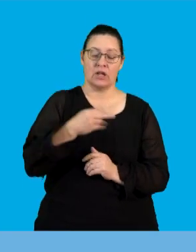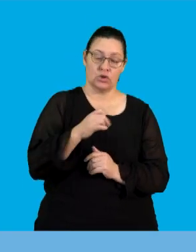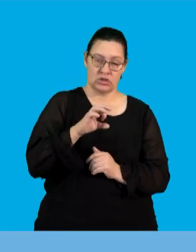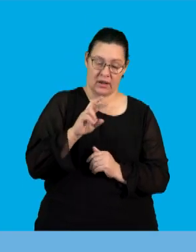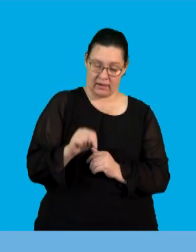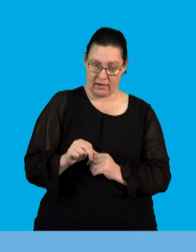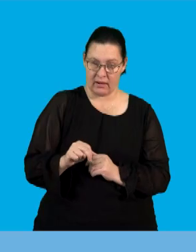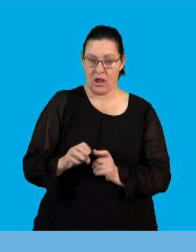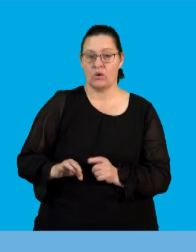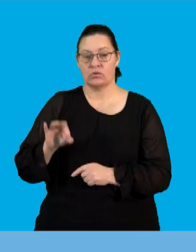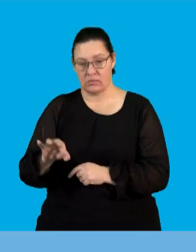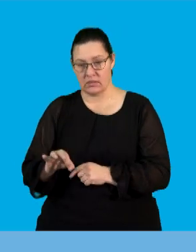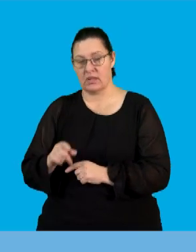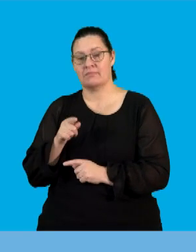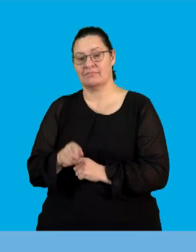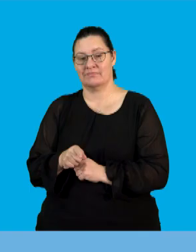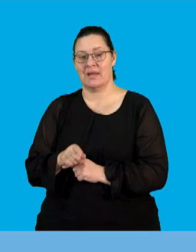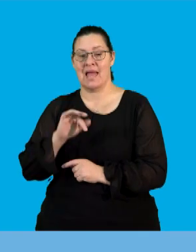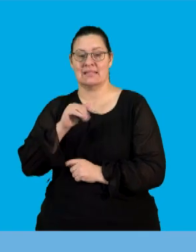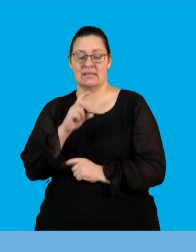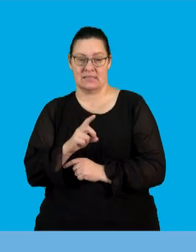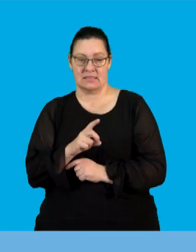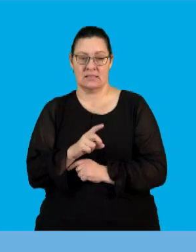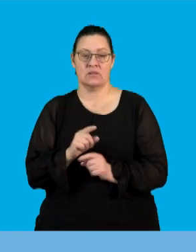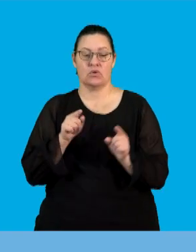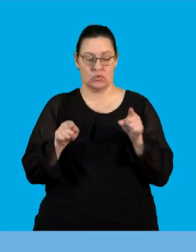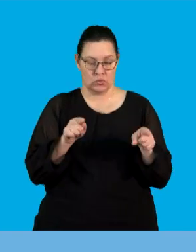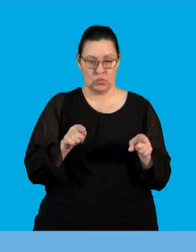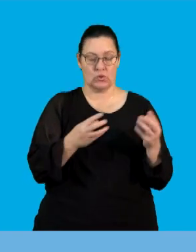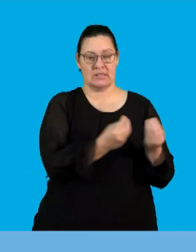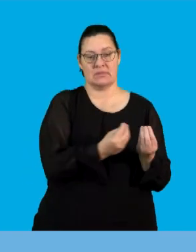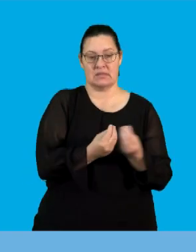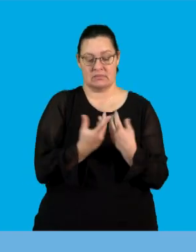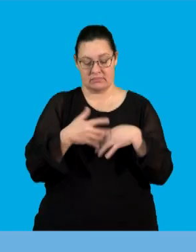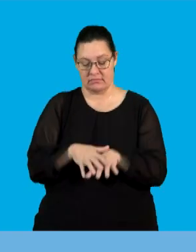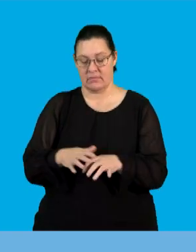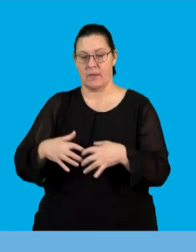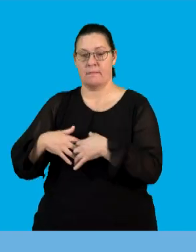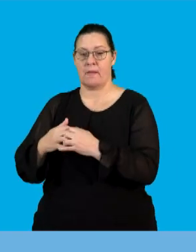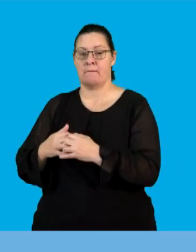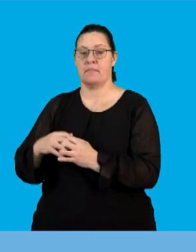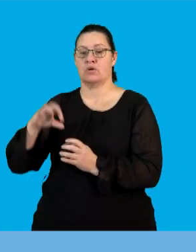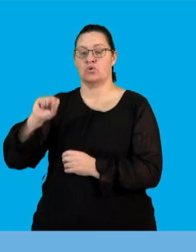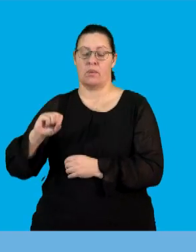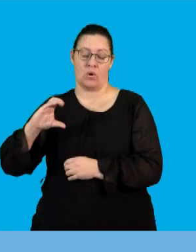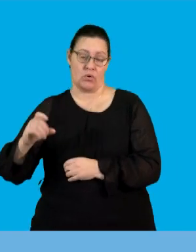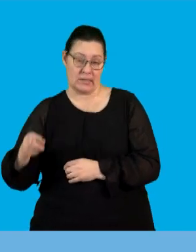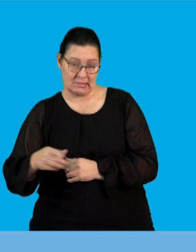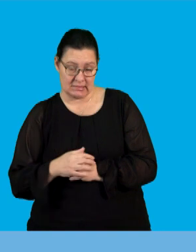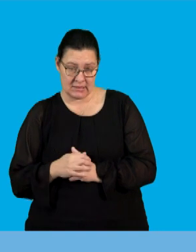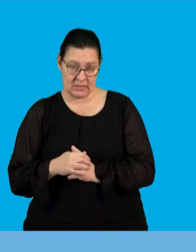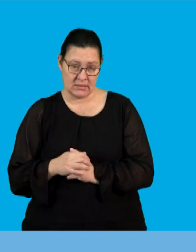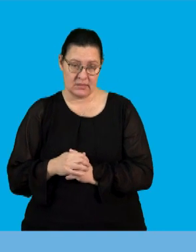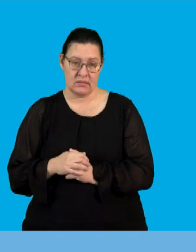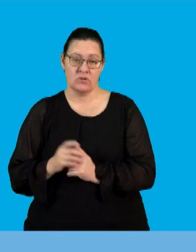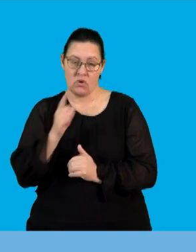the hydrogen being contributed by the acid. So the remainder is going to be the two substances there to form our sodium chloride. Now, in terms